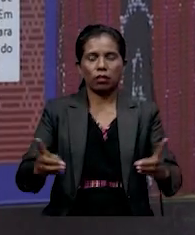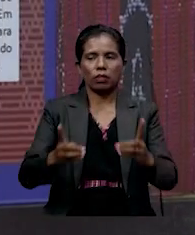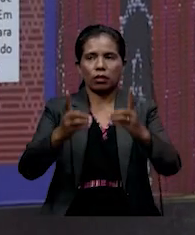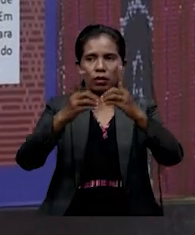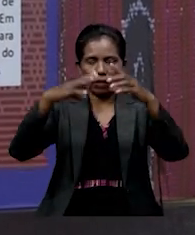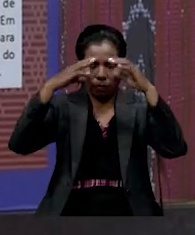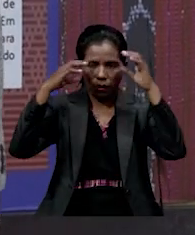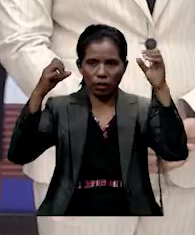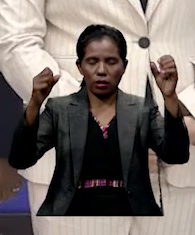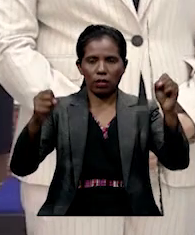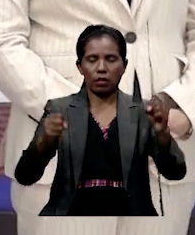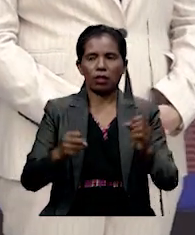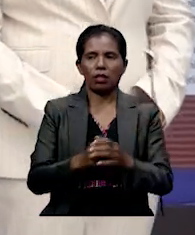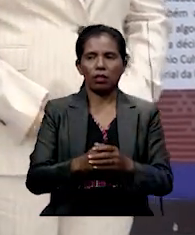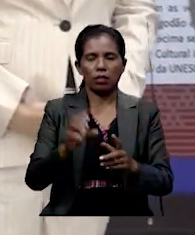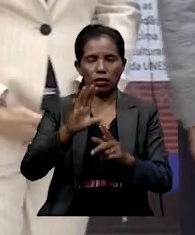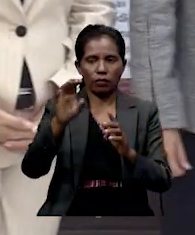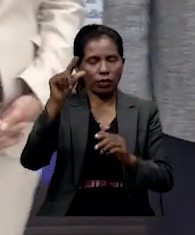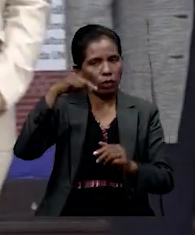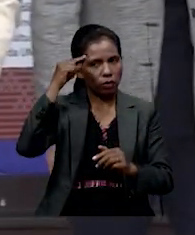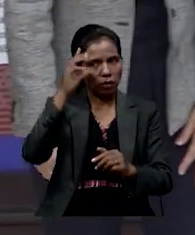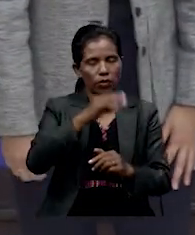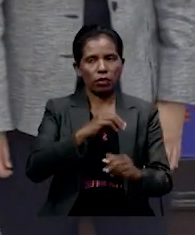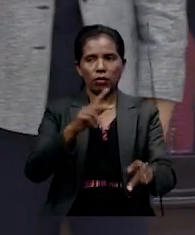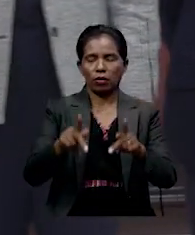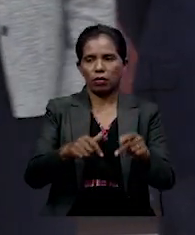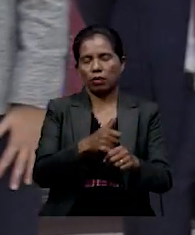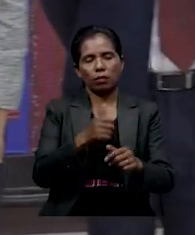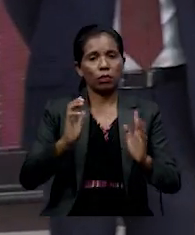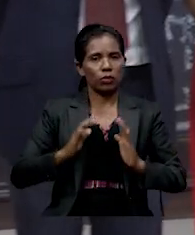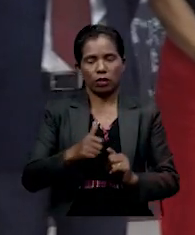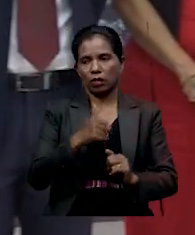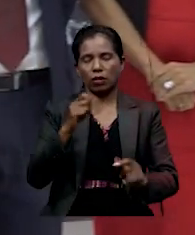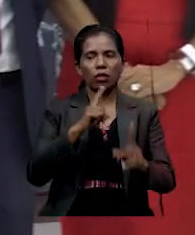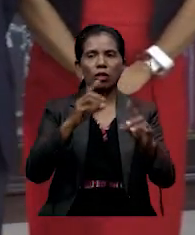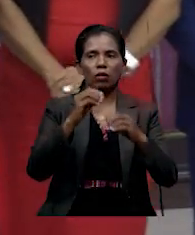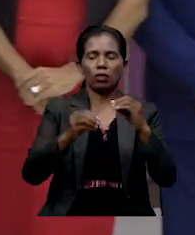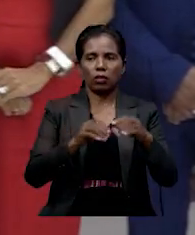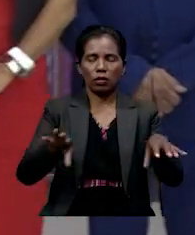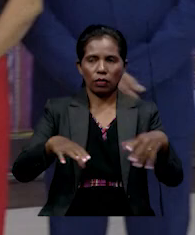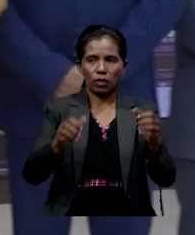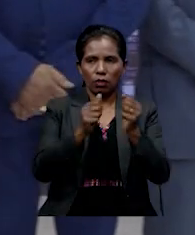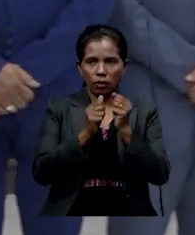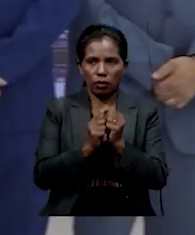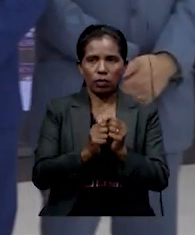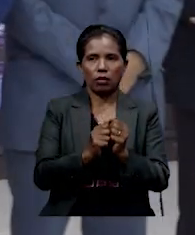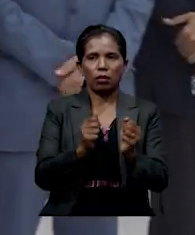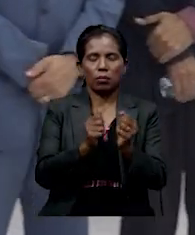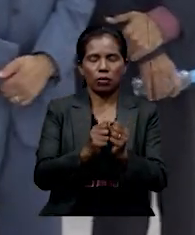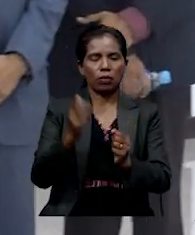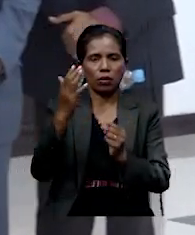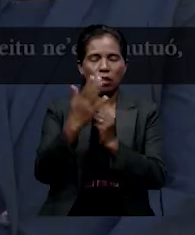o Presidente da República, Sefo Governo, no entidade Seraceluk, colhe a liu com a cooperação bilateral entre a país